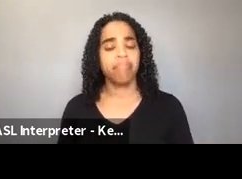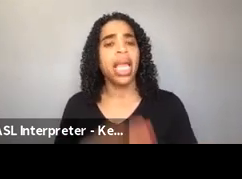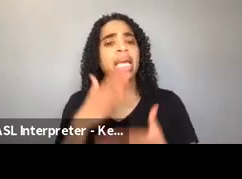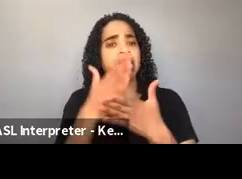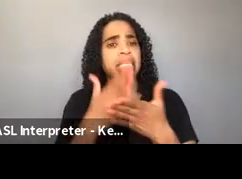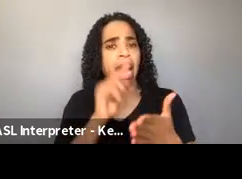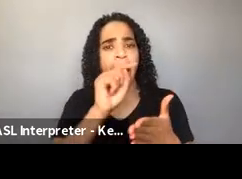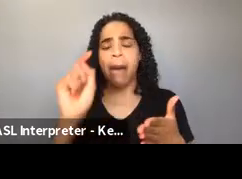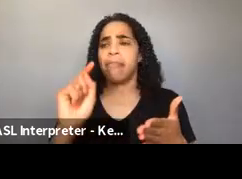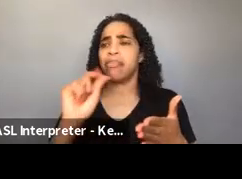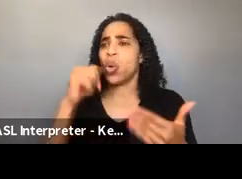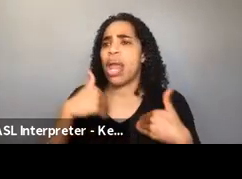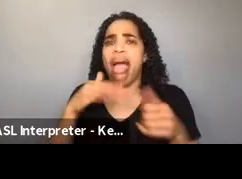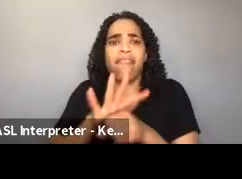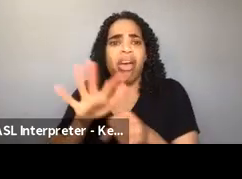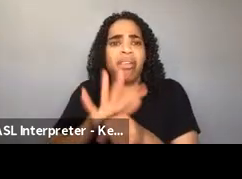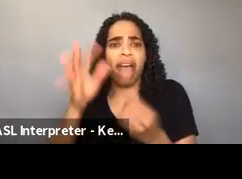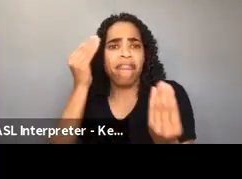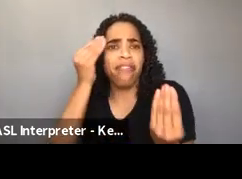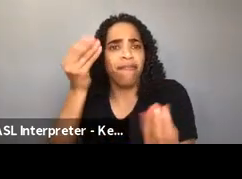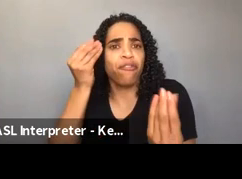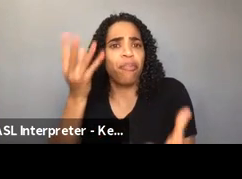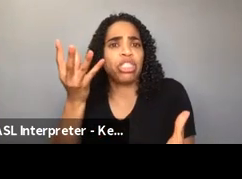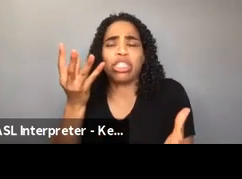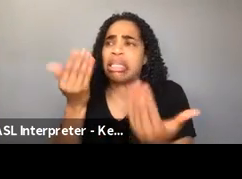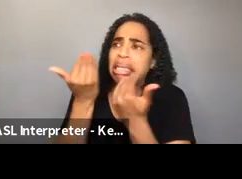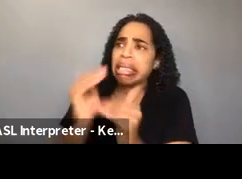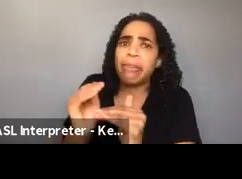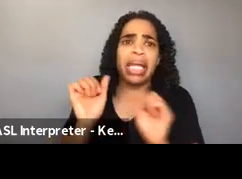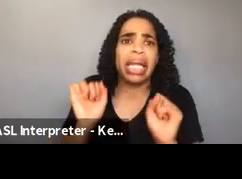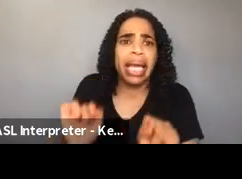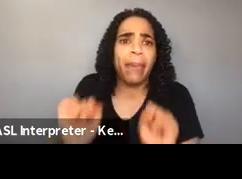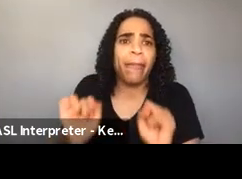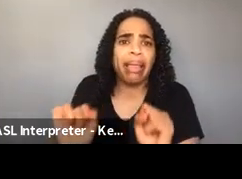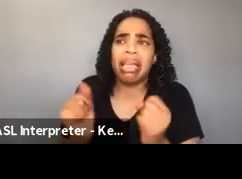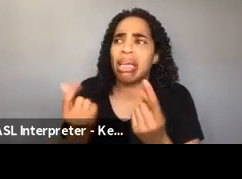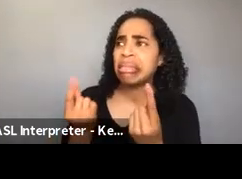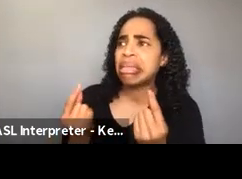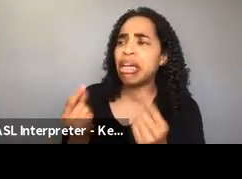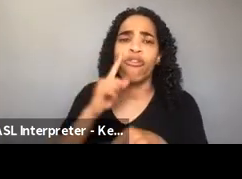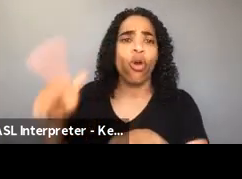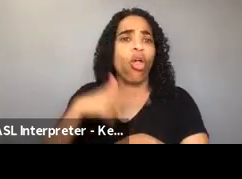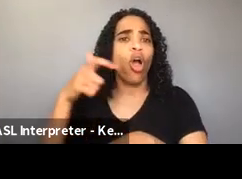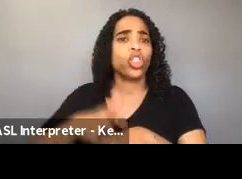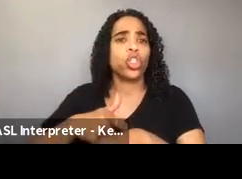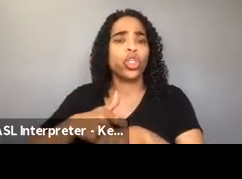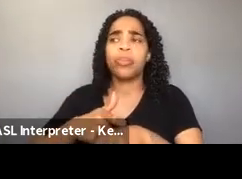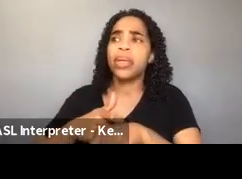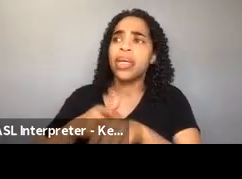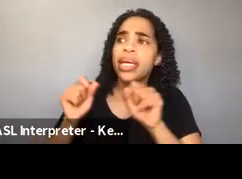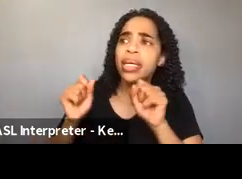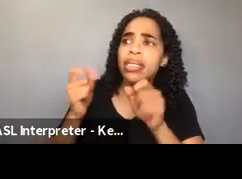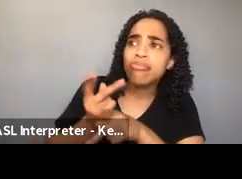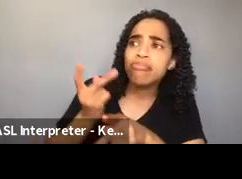their options and limited capability in pursuing long-term services and supports